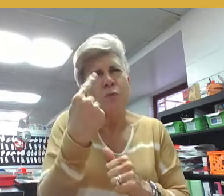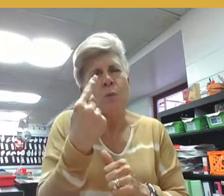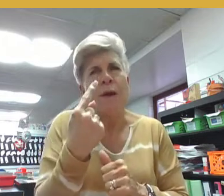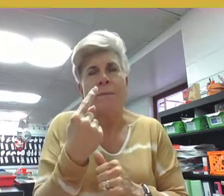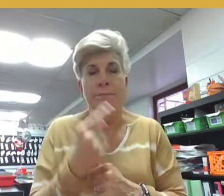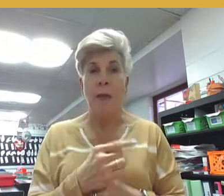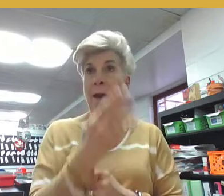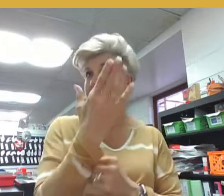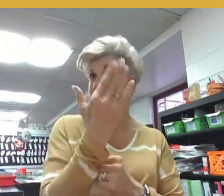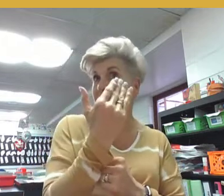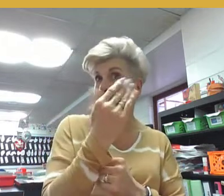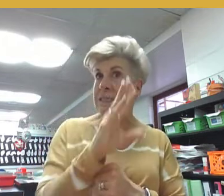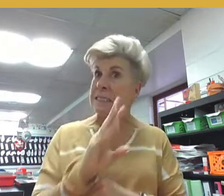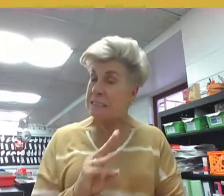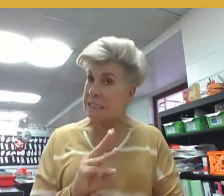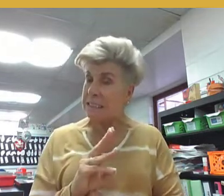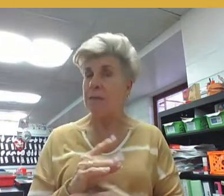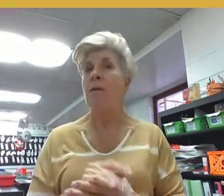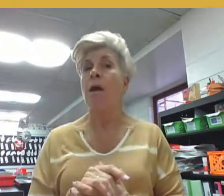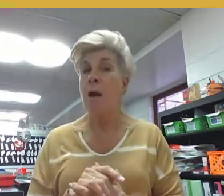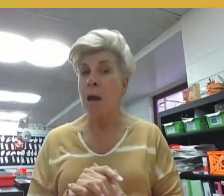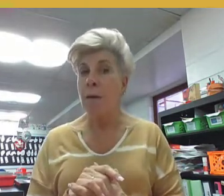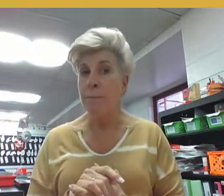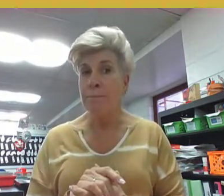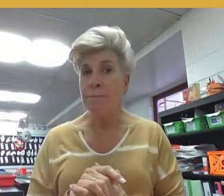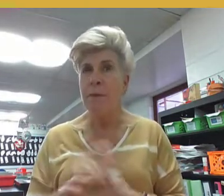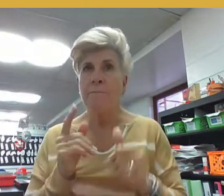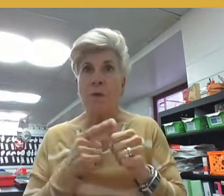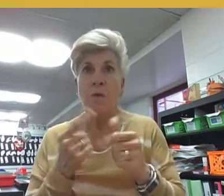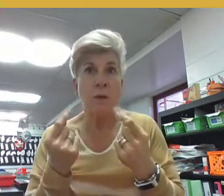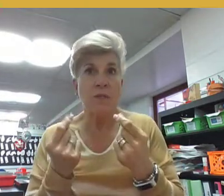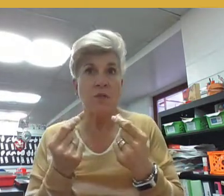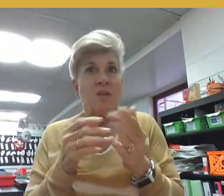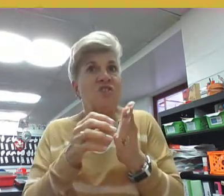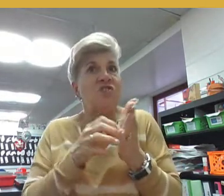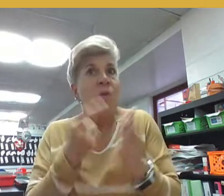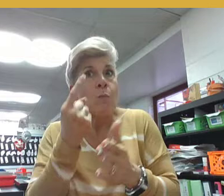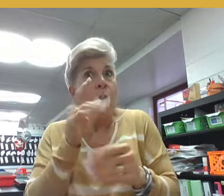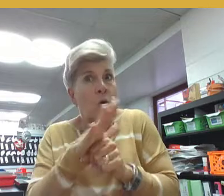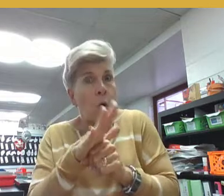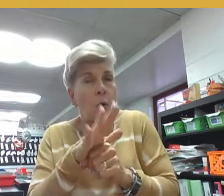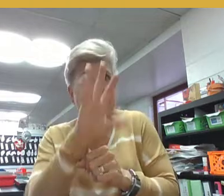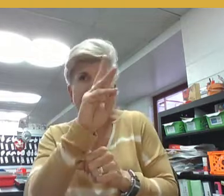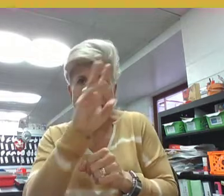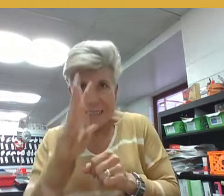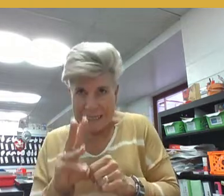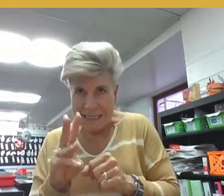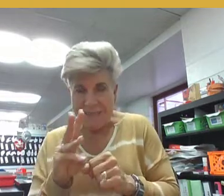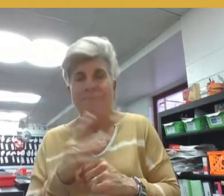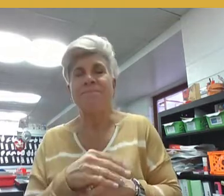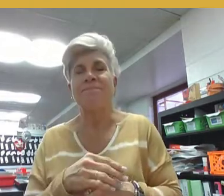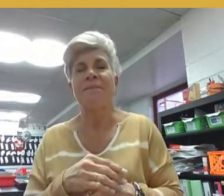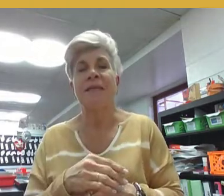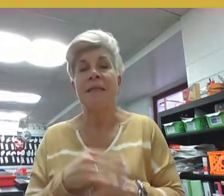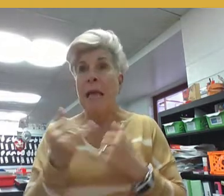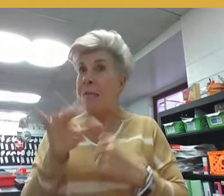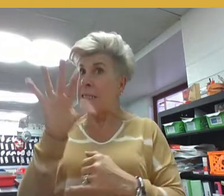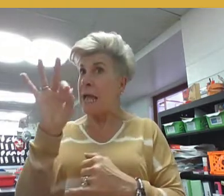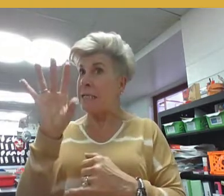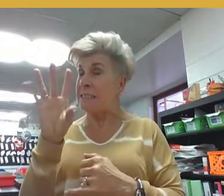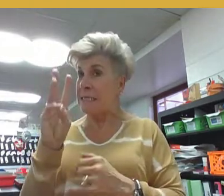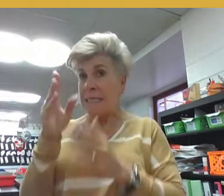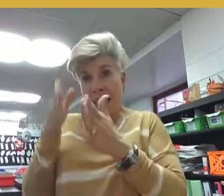Let's try another fraction greater than 1, 15 sixths. First, subtract out 1 whole. That's 6